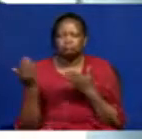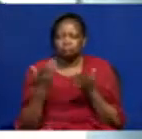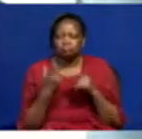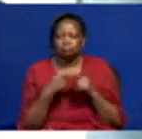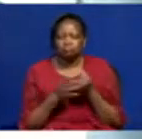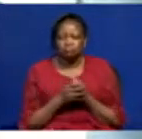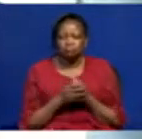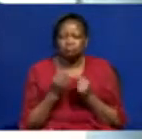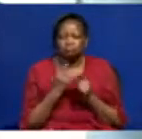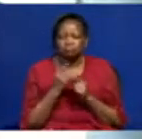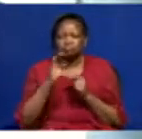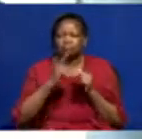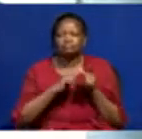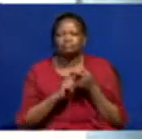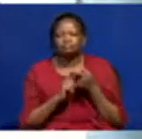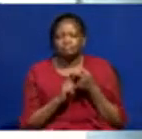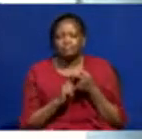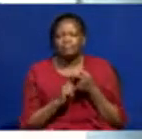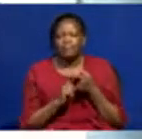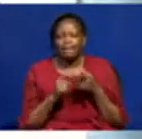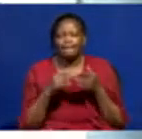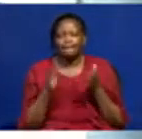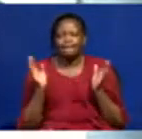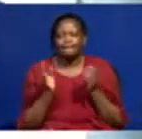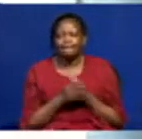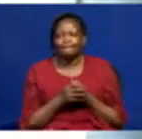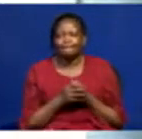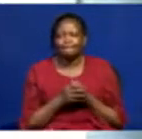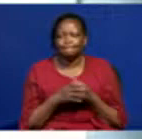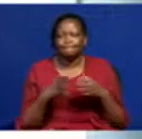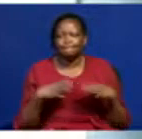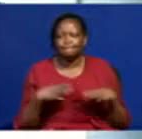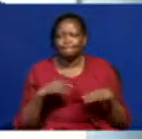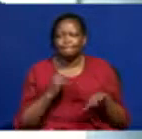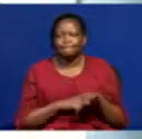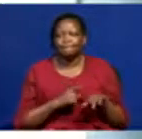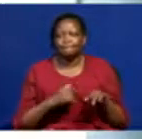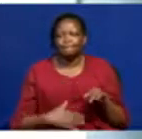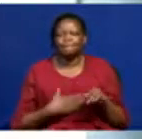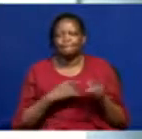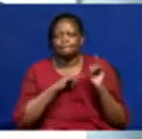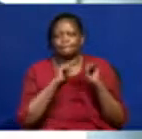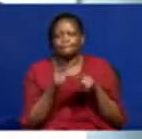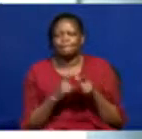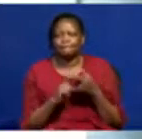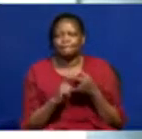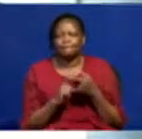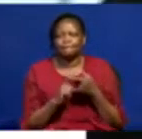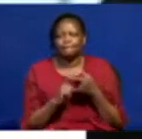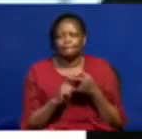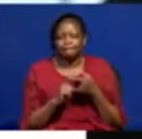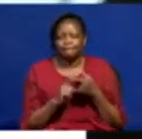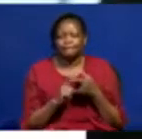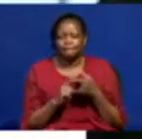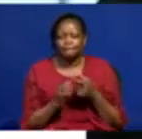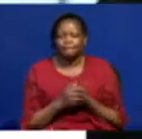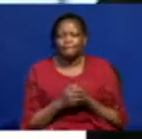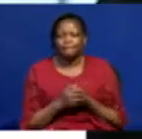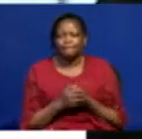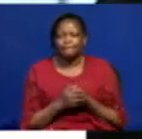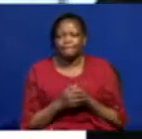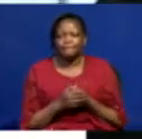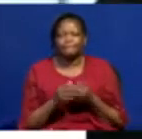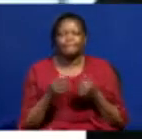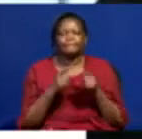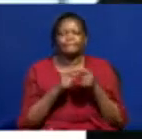to port, and that are open for the people when they visit the ship. They are highly discounted. We are doing the